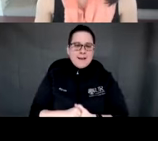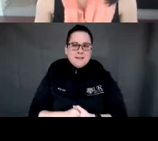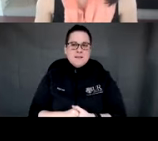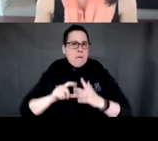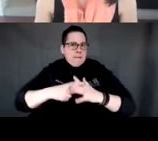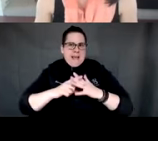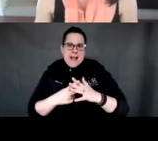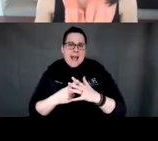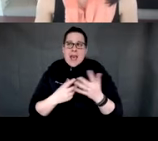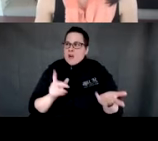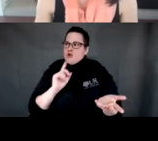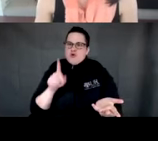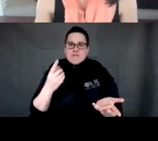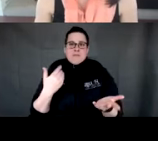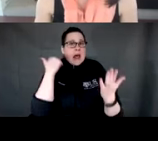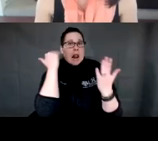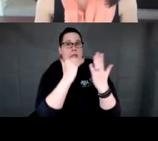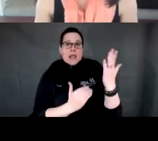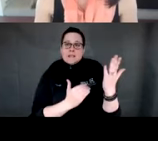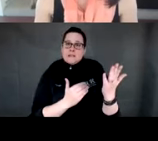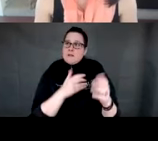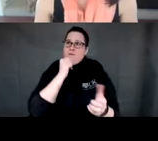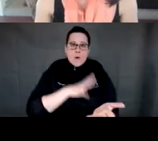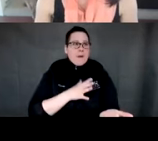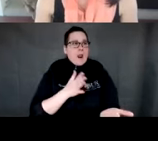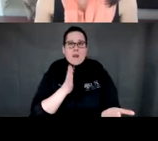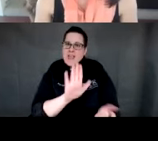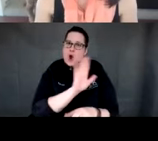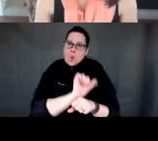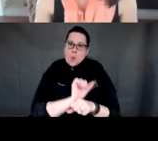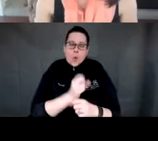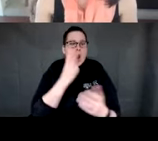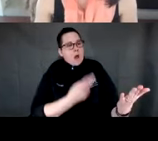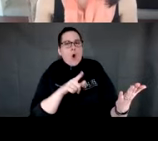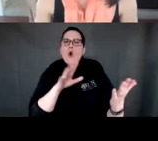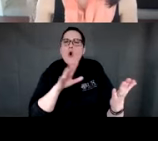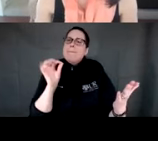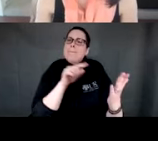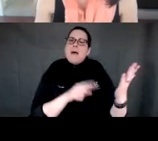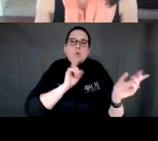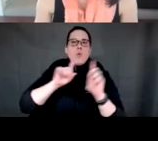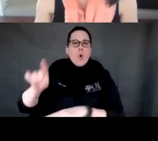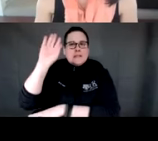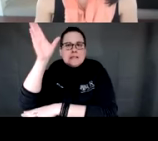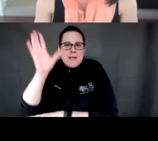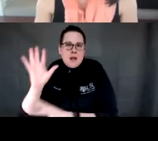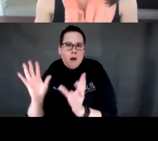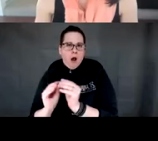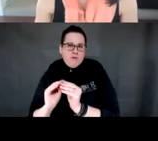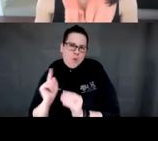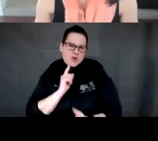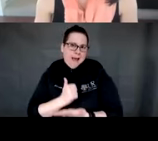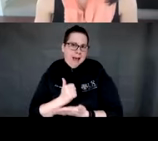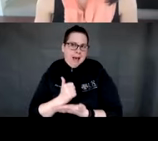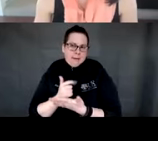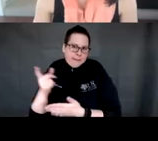just a very practical list of women whose work she encountered and who could be nominated as speakers for conferences that she was helping and